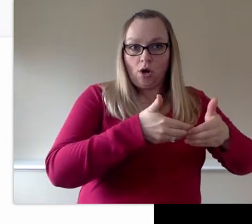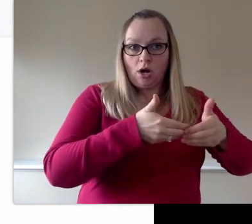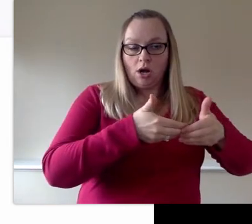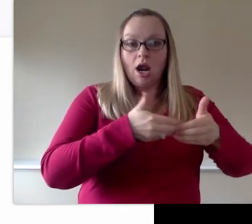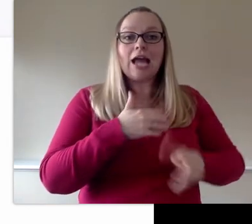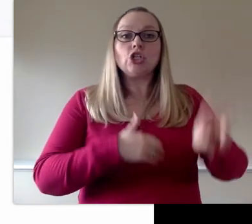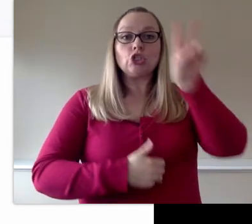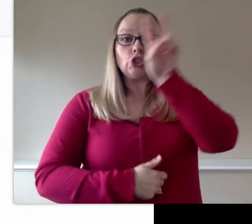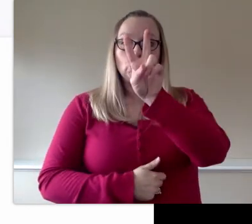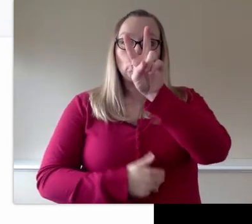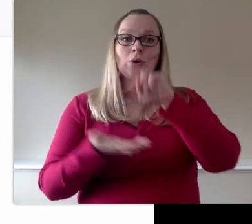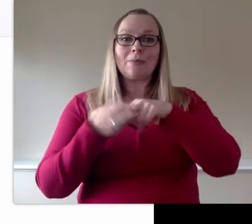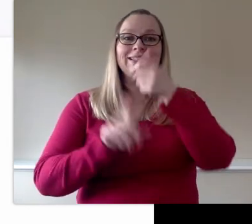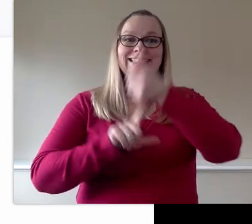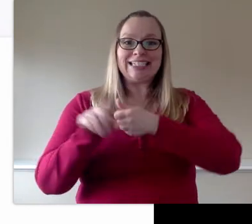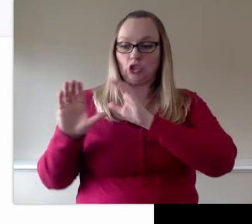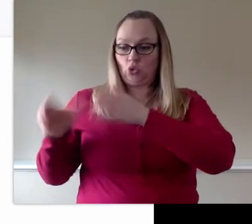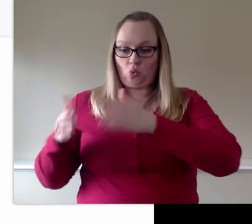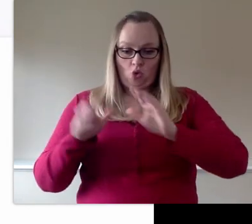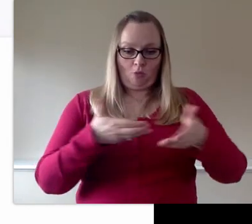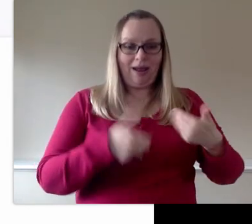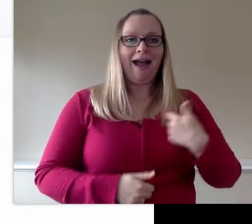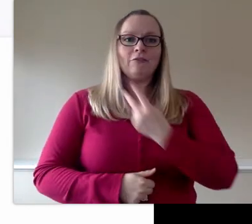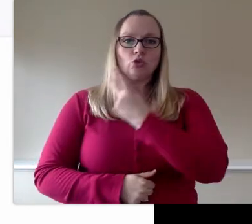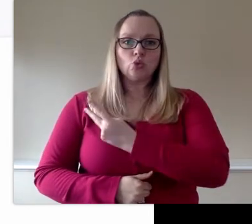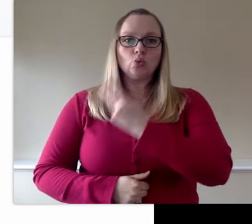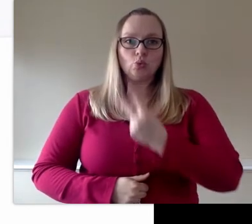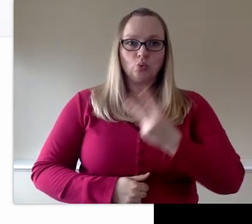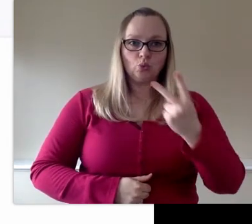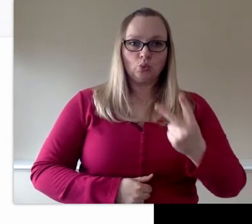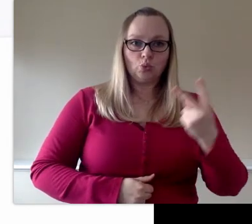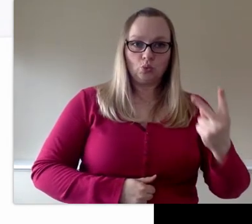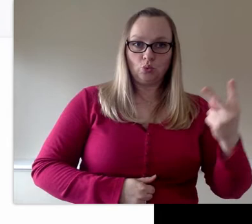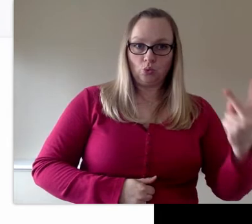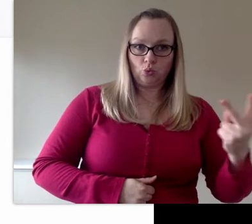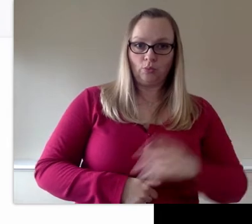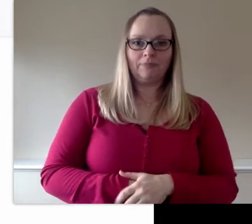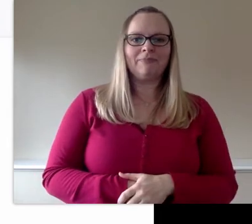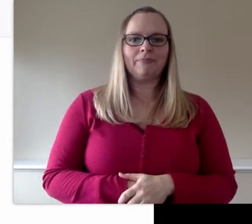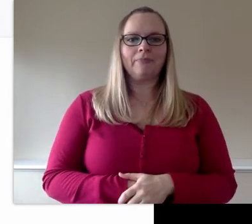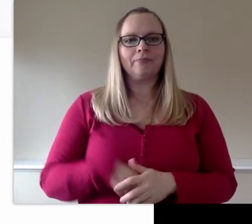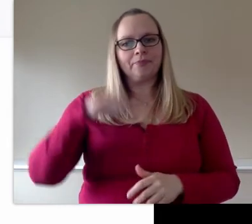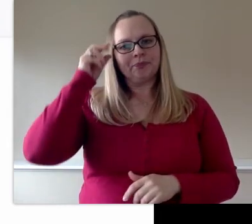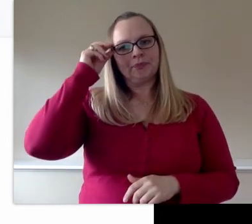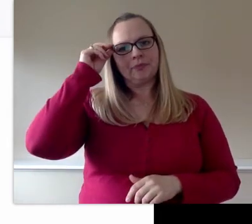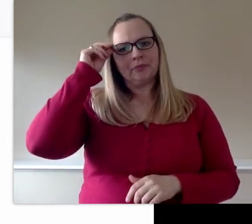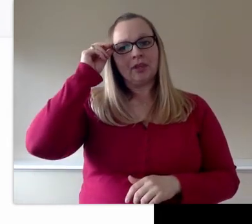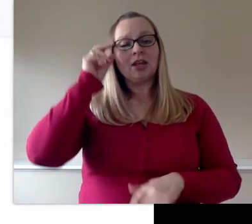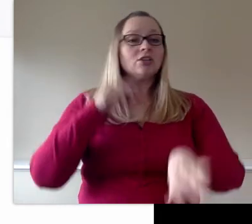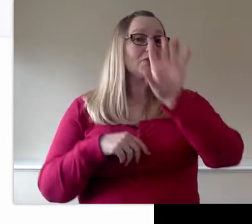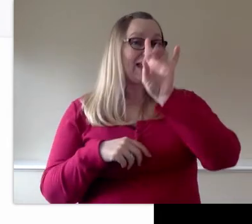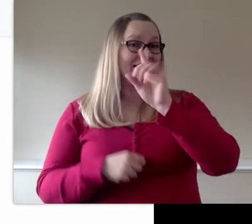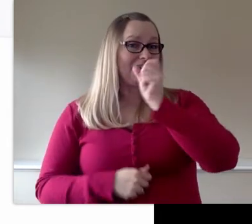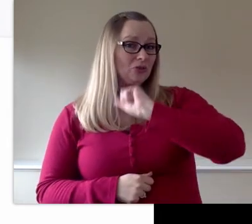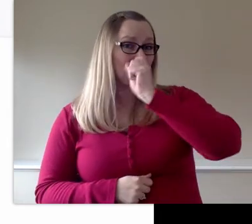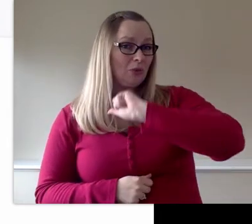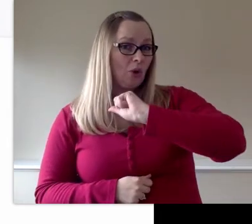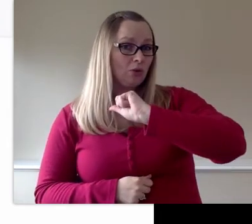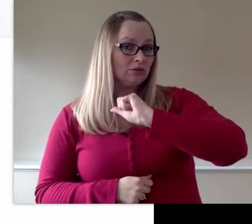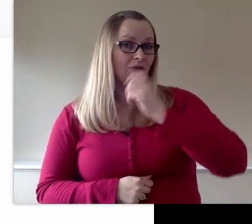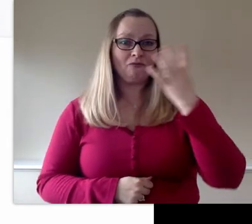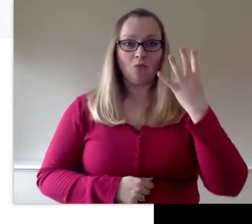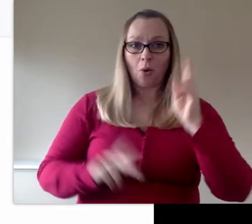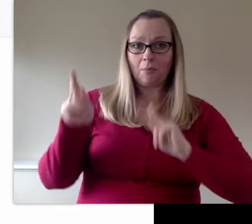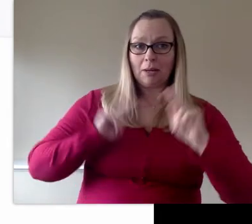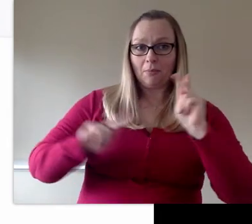group is going to have. 2. So if we had 8 ice cream cones and 4 people, how many ice cream cones